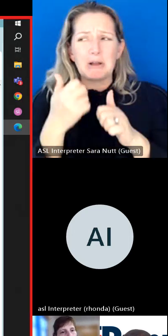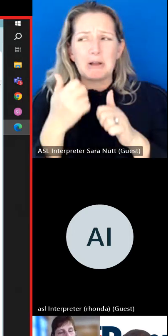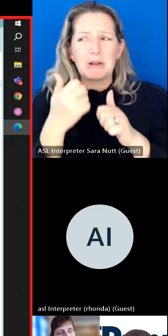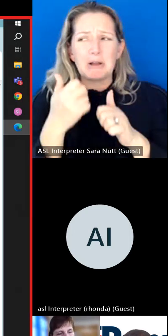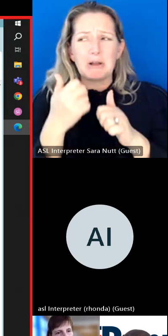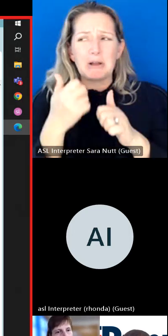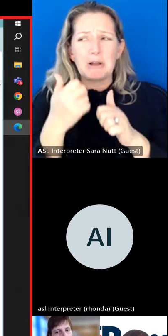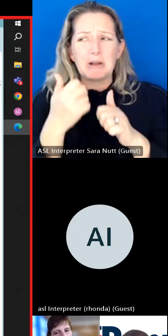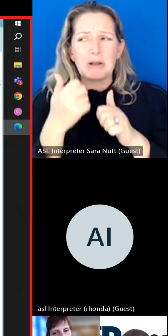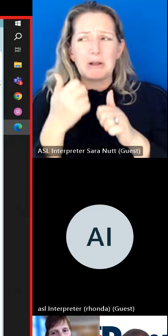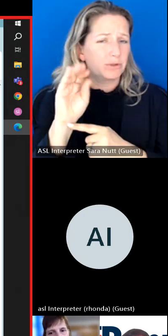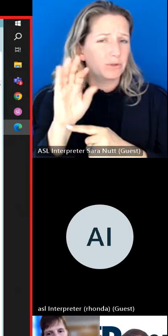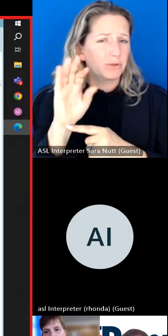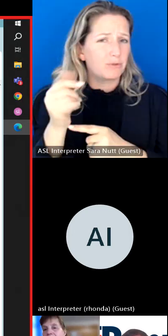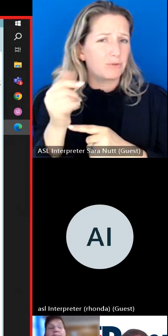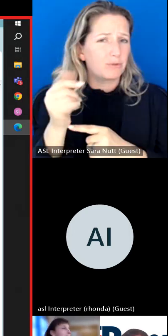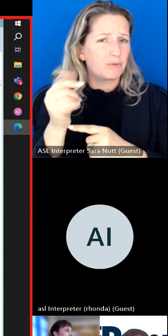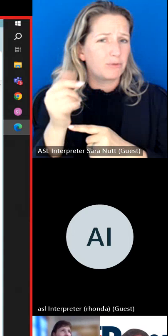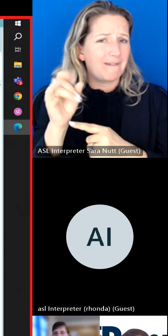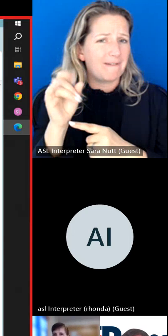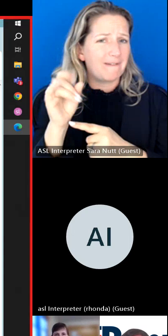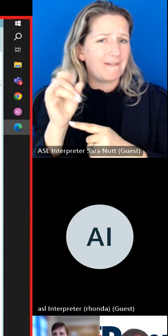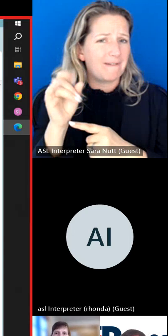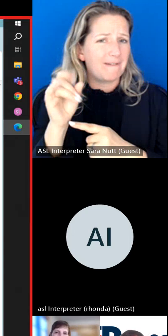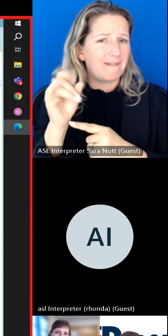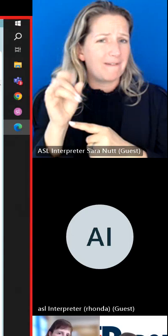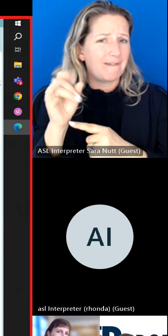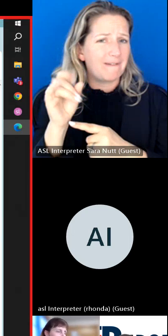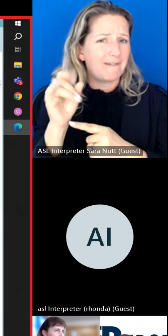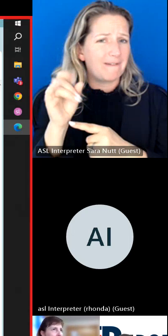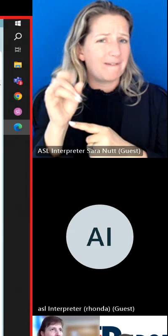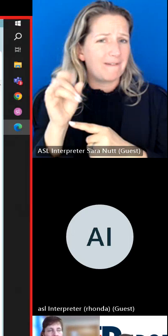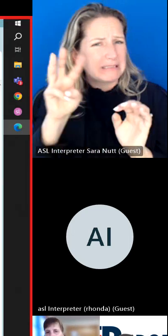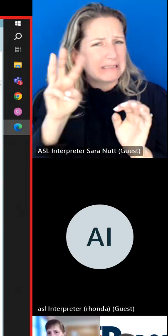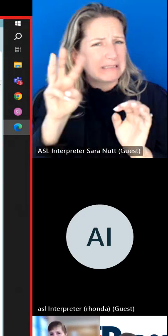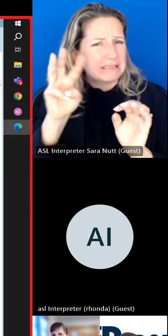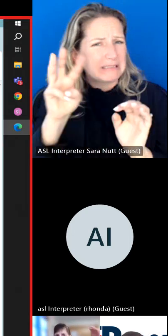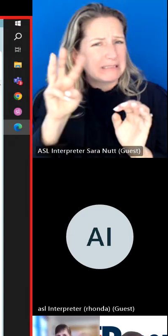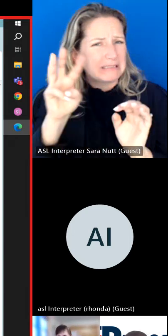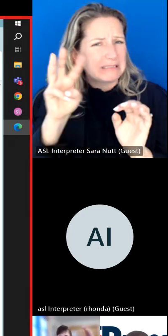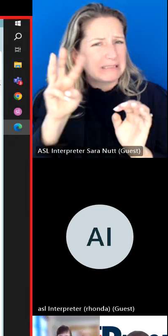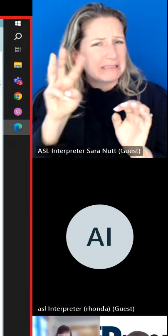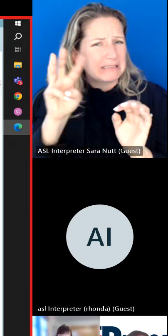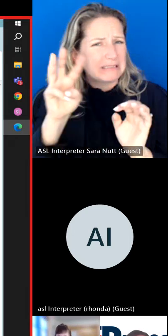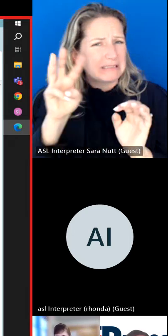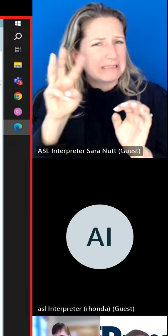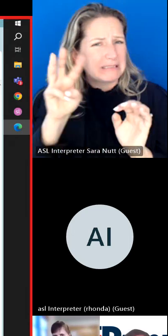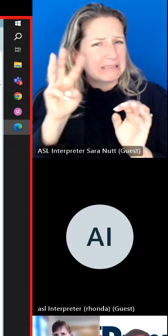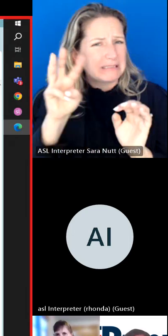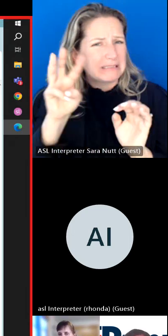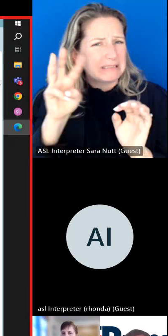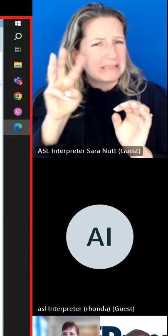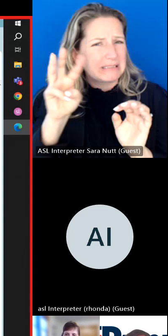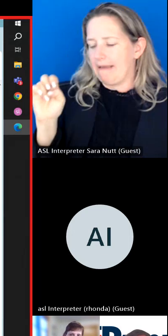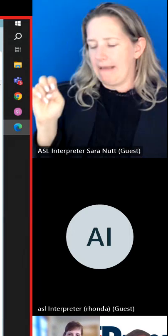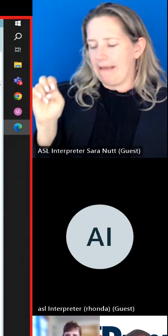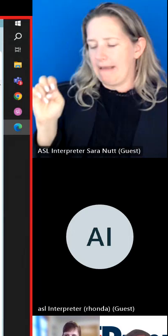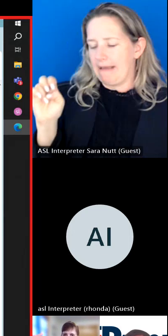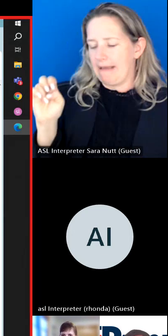one of the sites offers it. Yeah, it's not hard. It's just putting pieces of